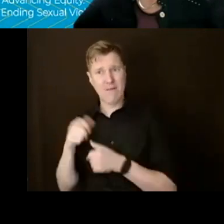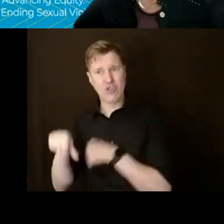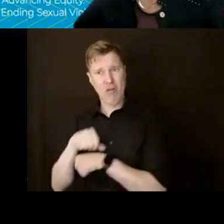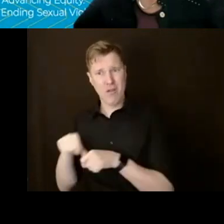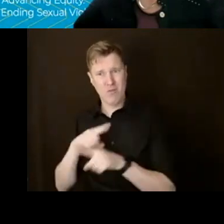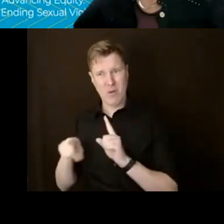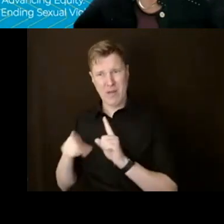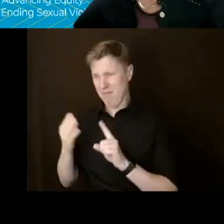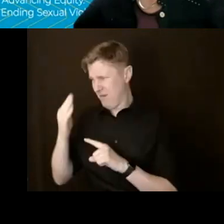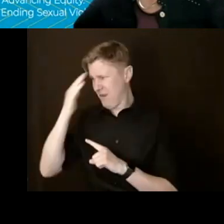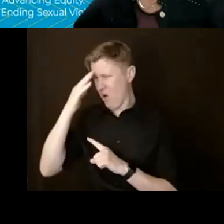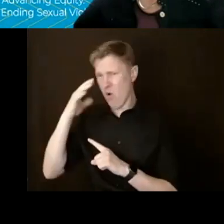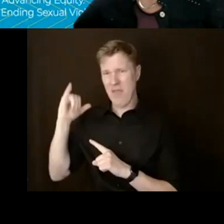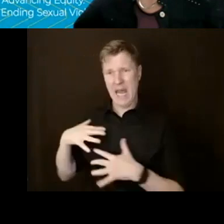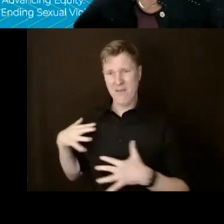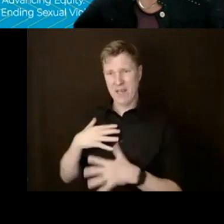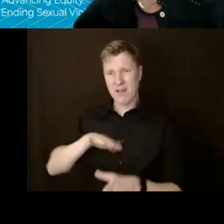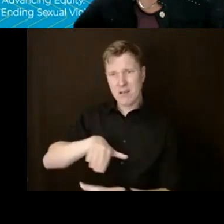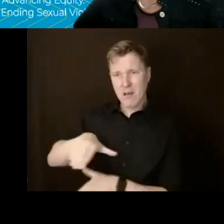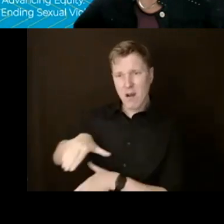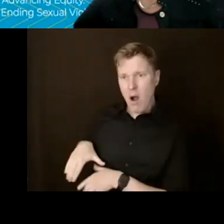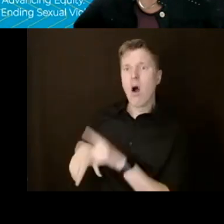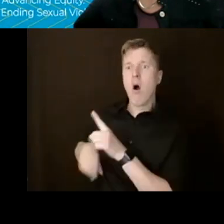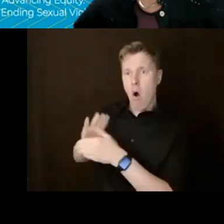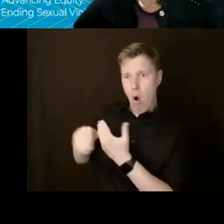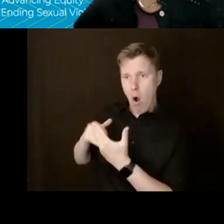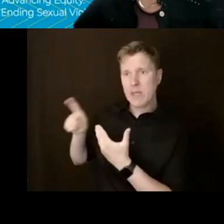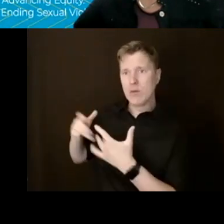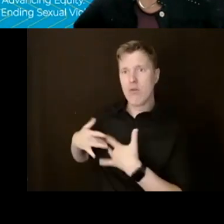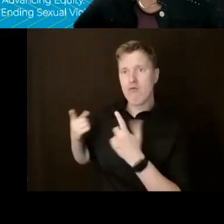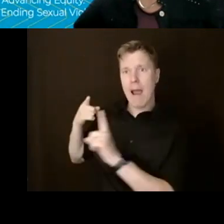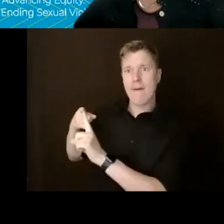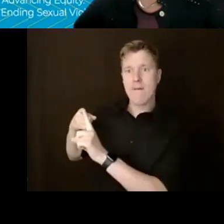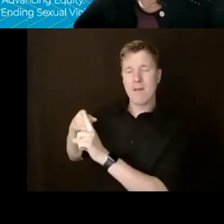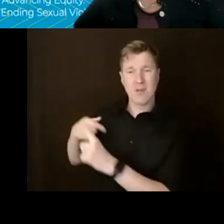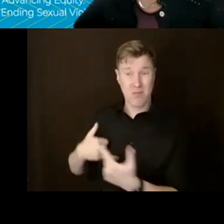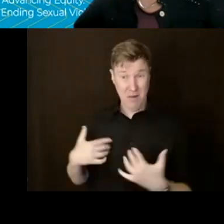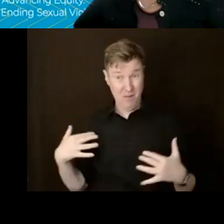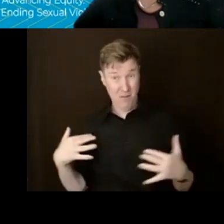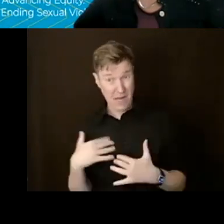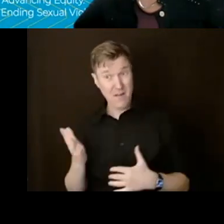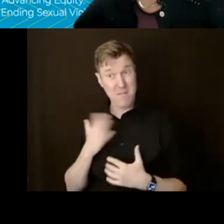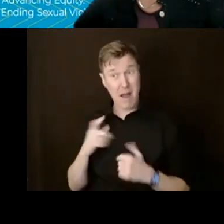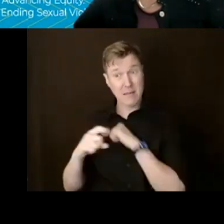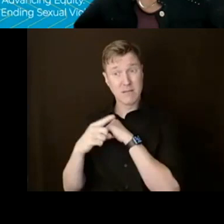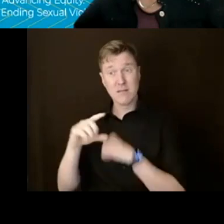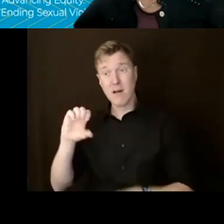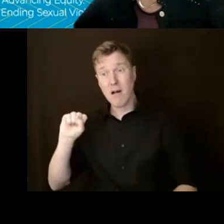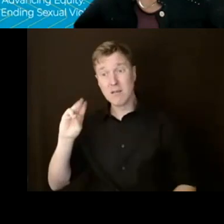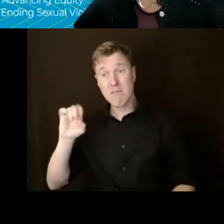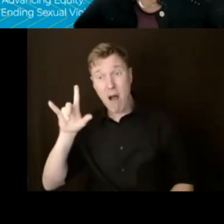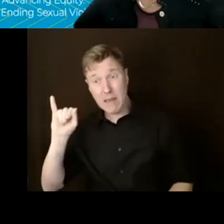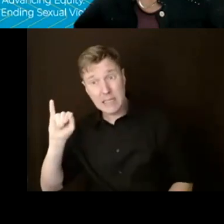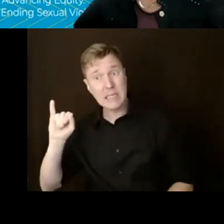that on the other side of that fear is all the things we need to thrive. So no, I'm not going to be afraid of my Somali neighbor. As a matter of fact, we're going to work together